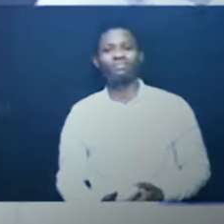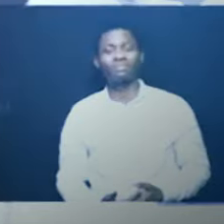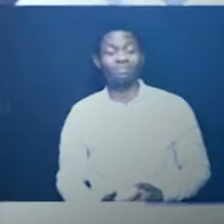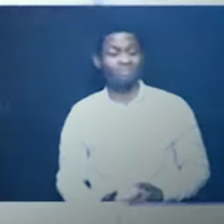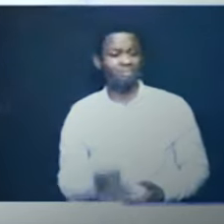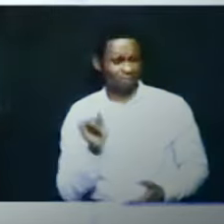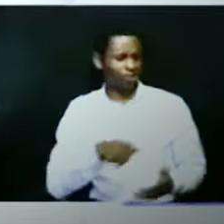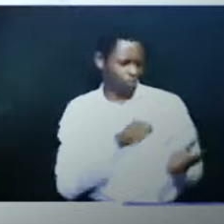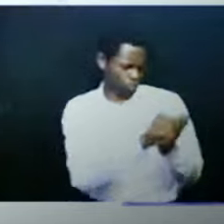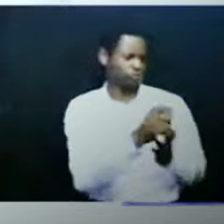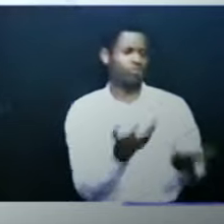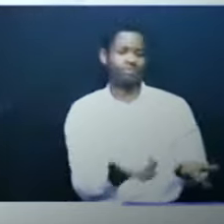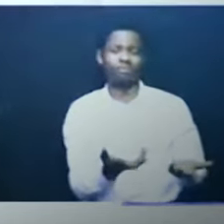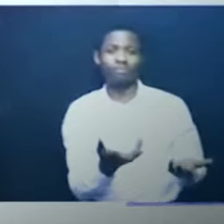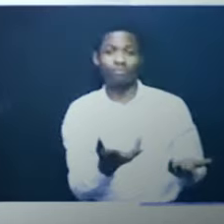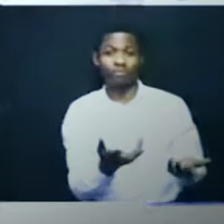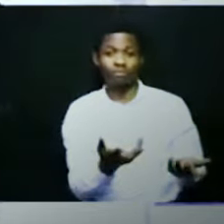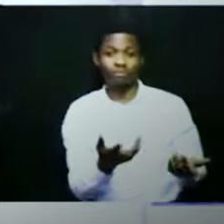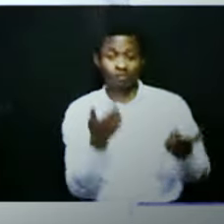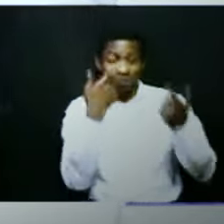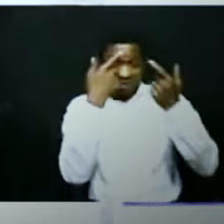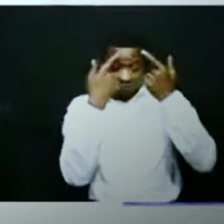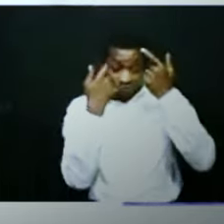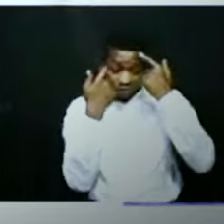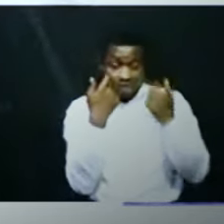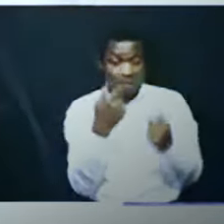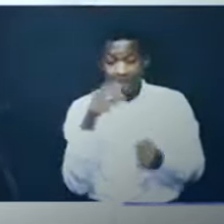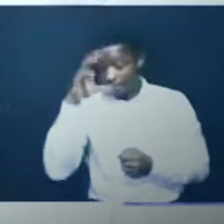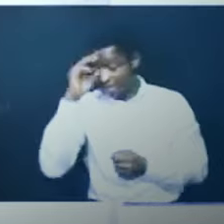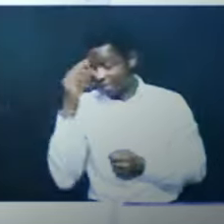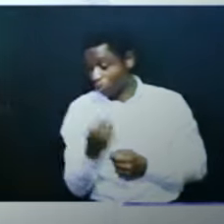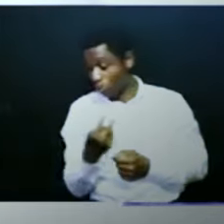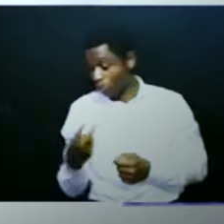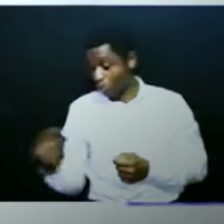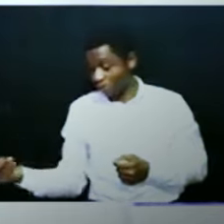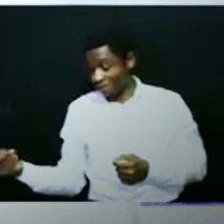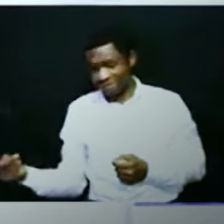it is true. Because so far as the man's estate is